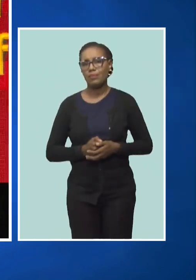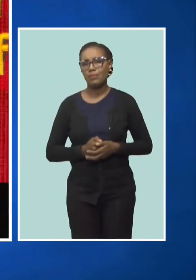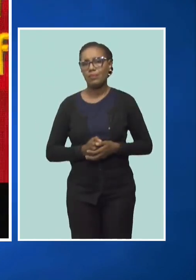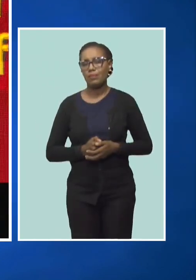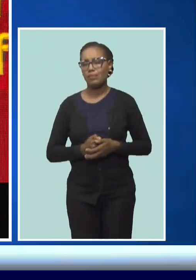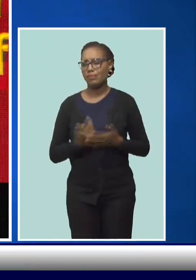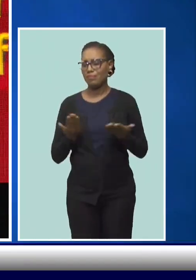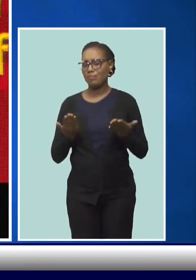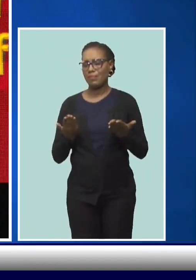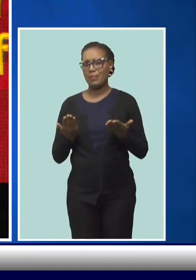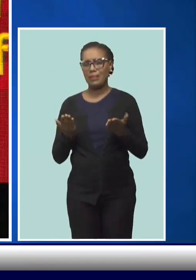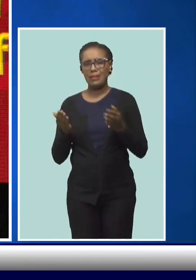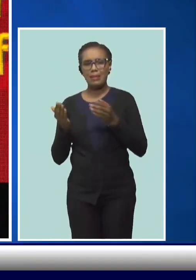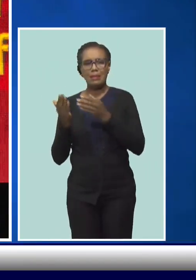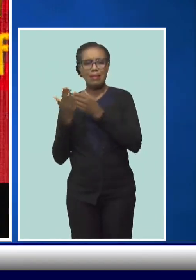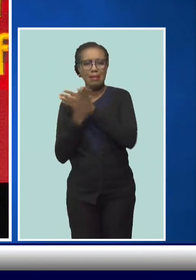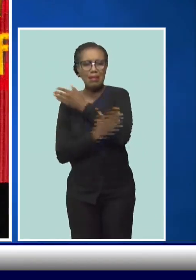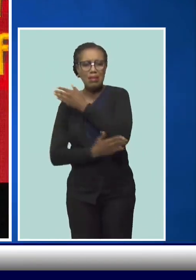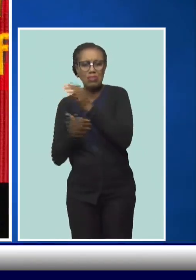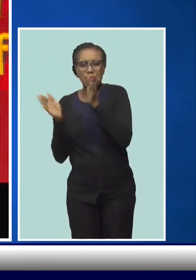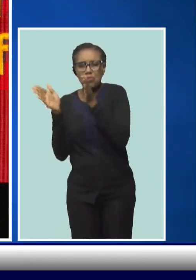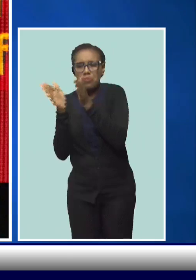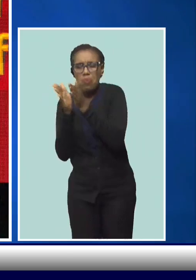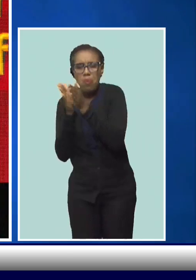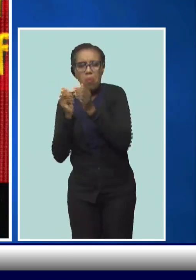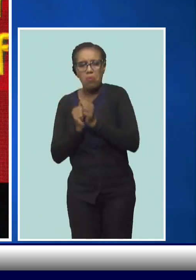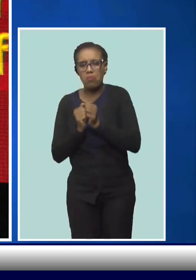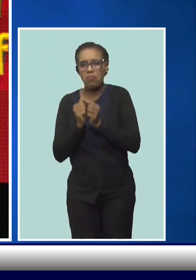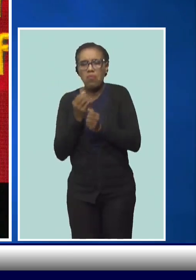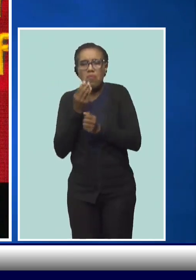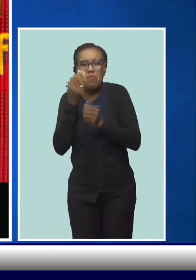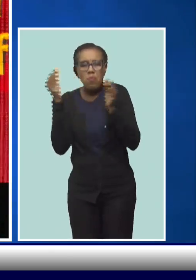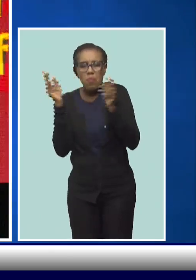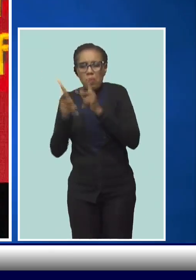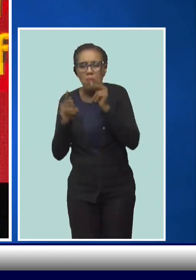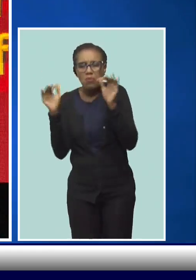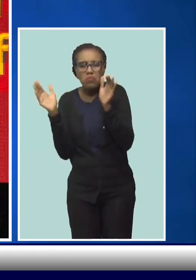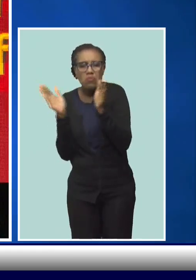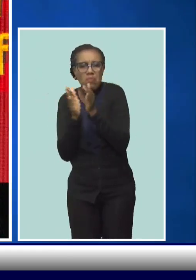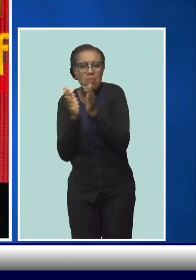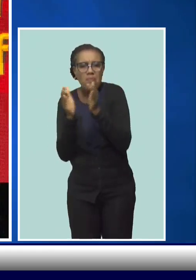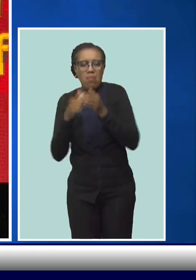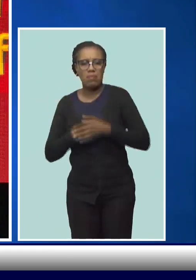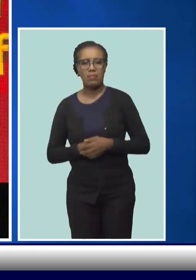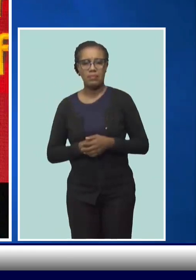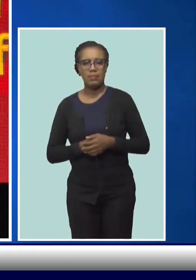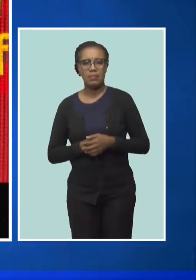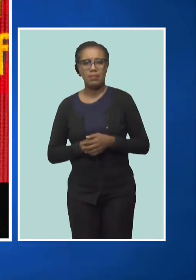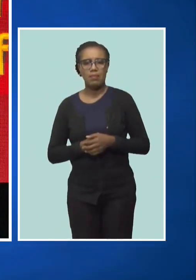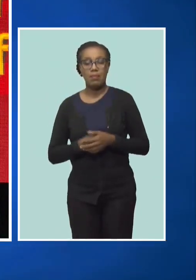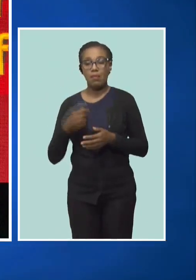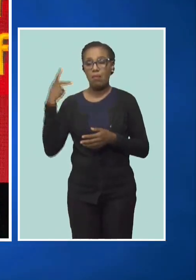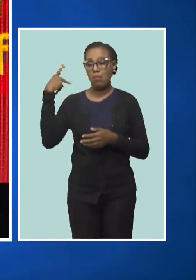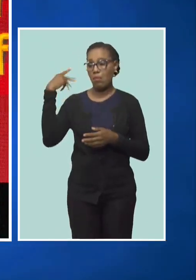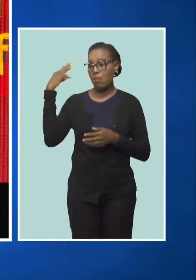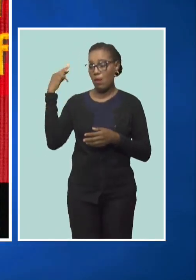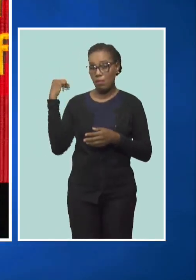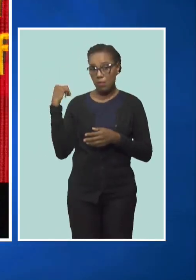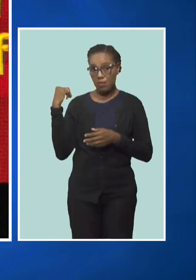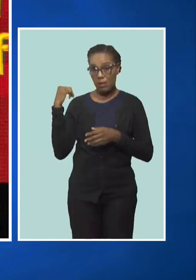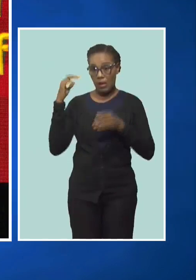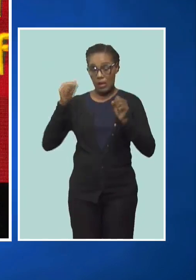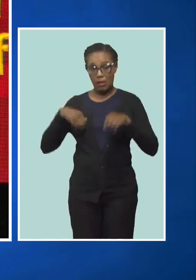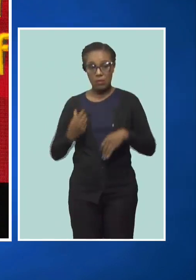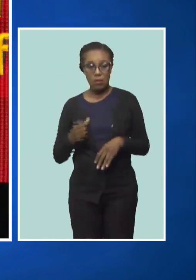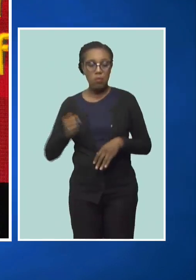A small country like Barbados with a small population, with a prime minister that has been able to be named the champion